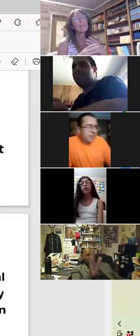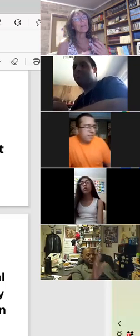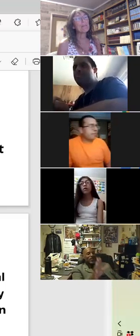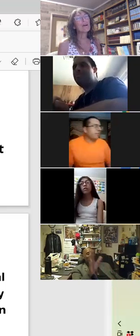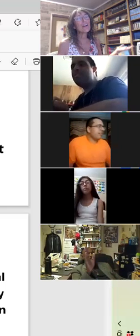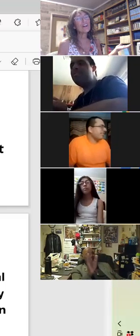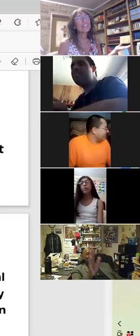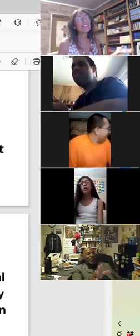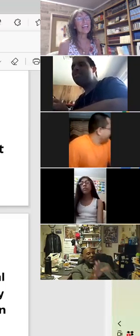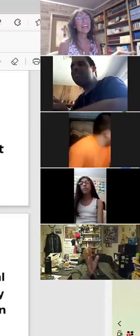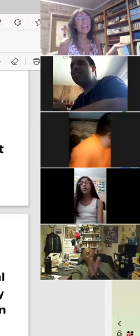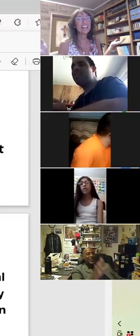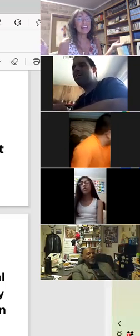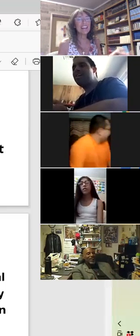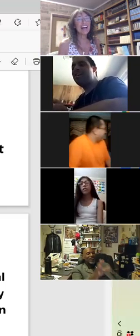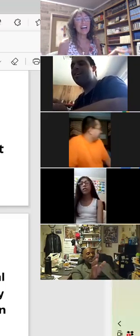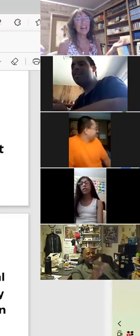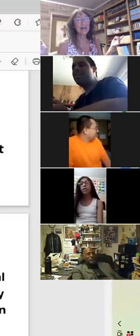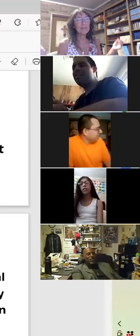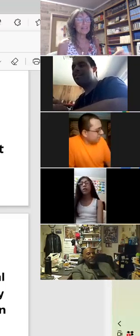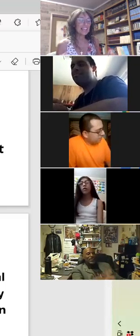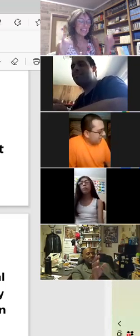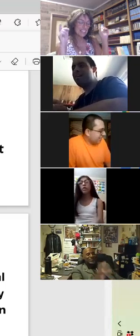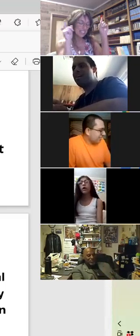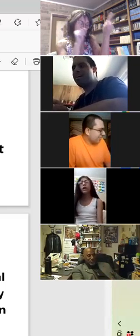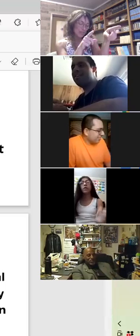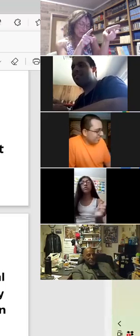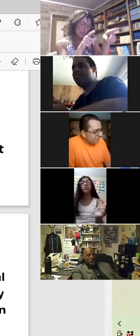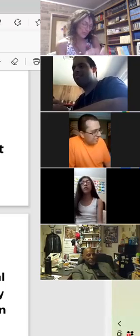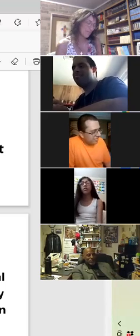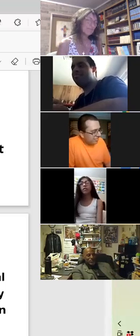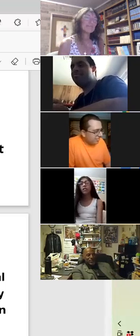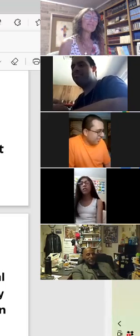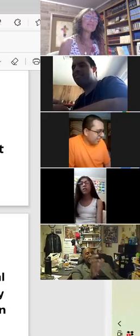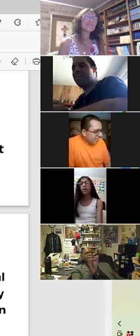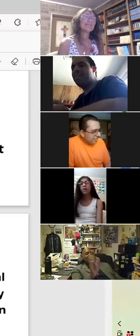Happy birthday, God bless you.